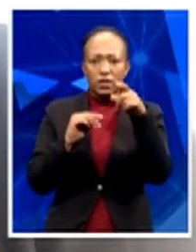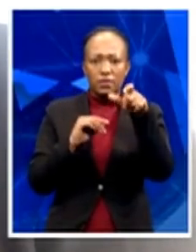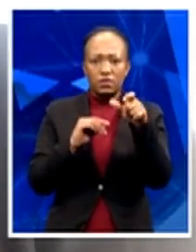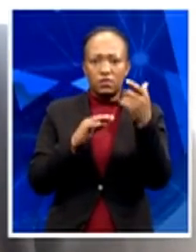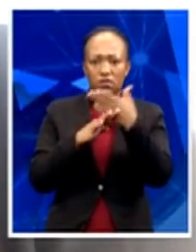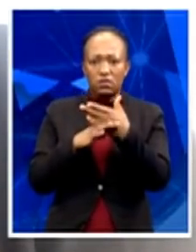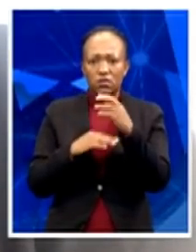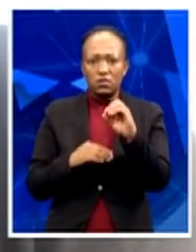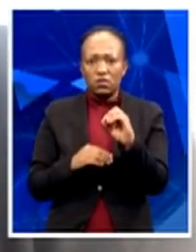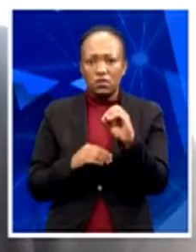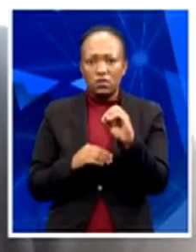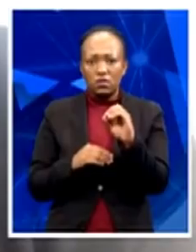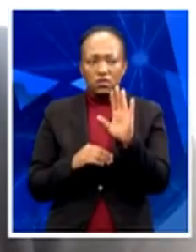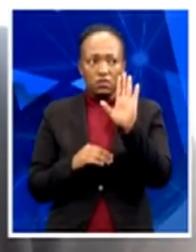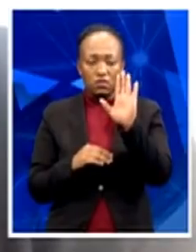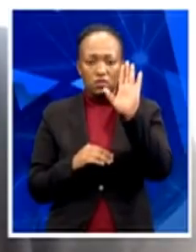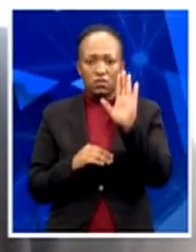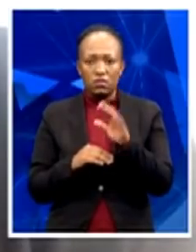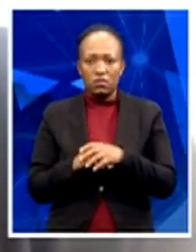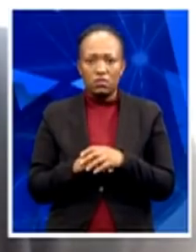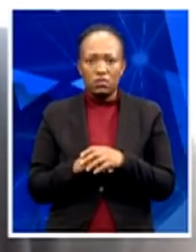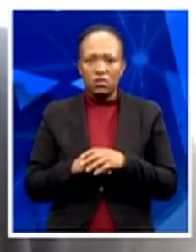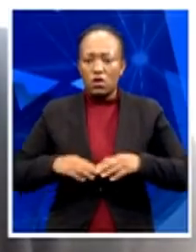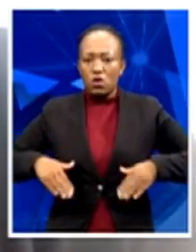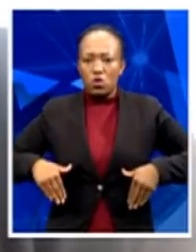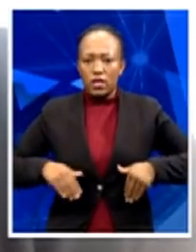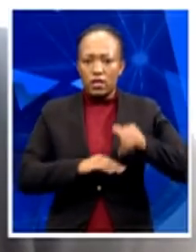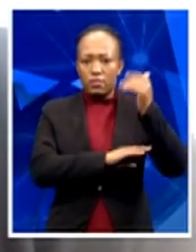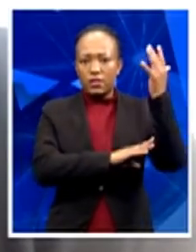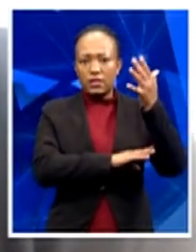are not done presenting. The digital vibe presentation is coming in.